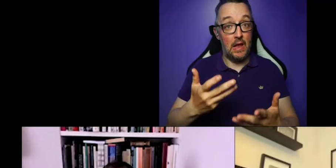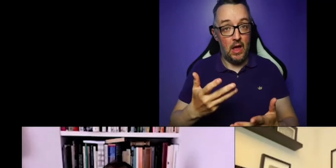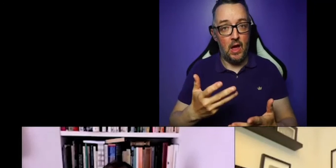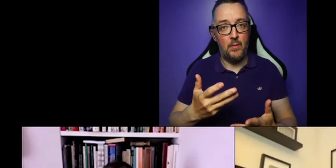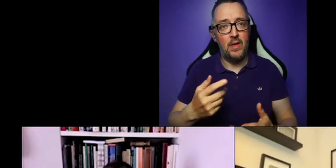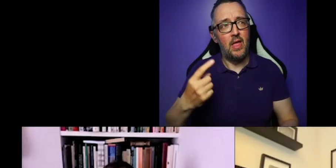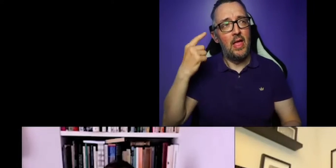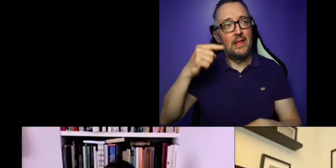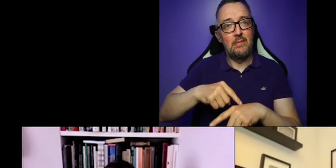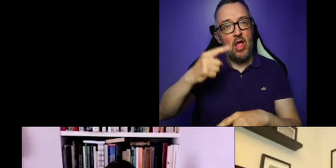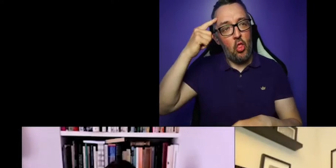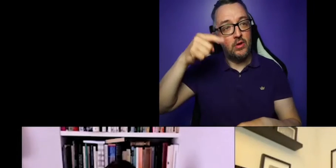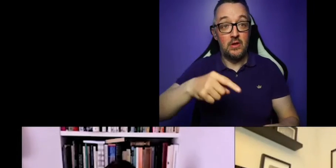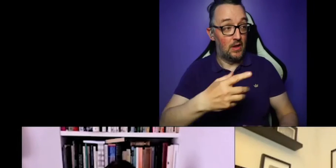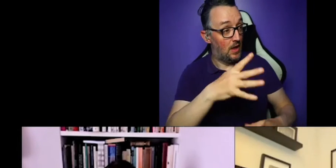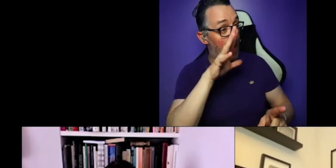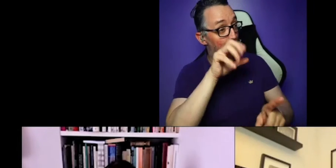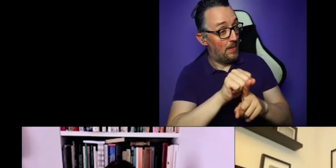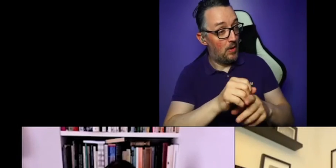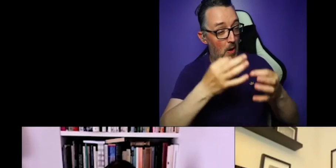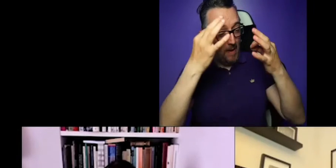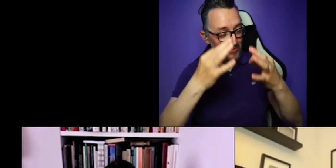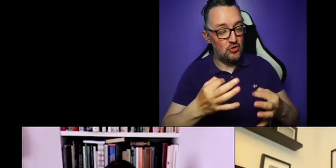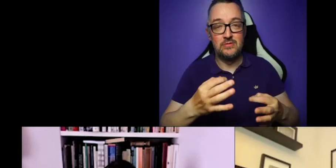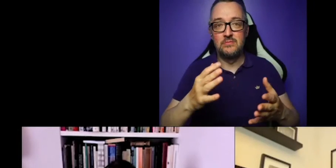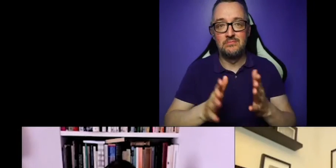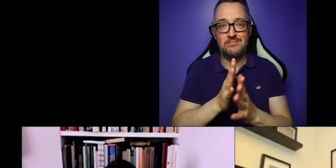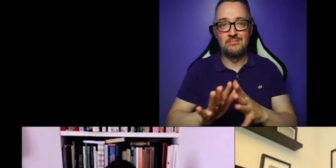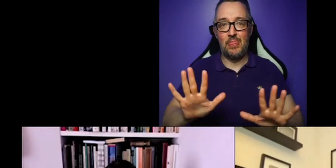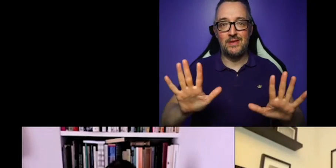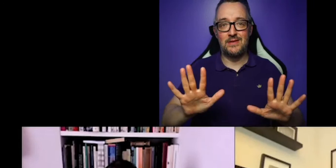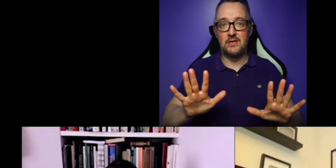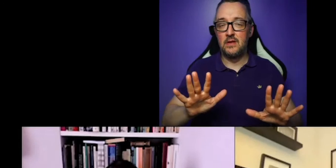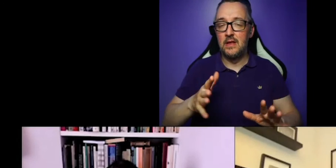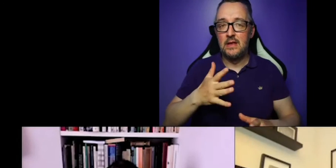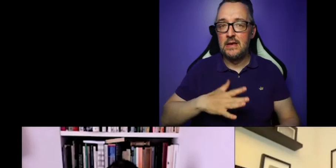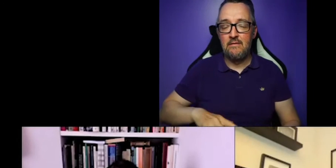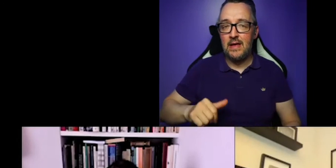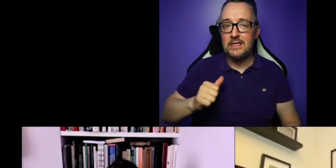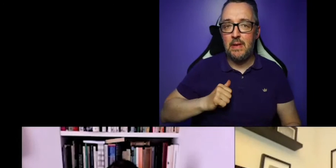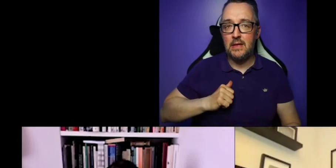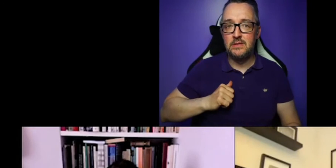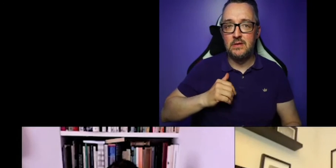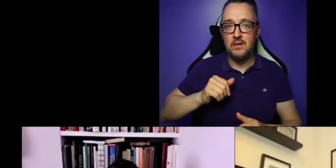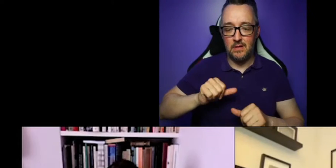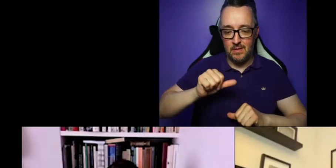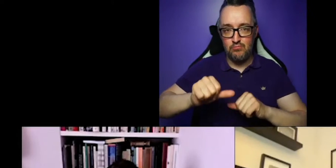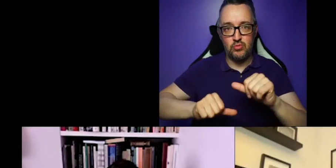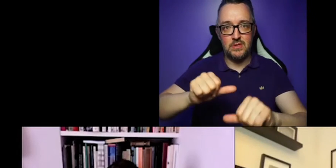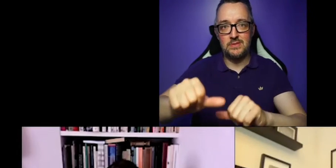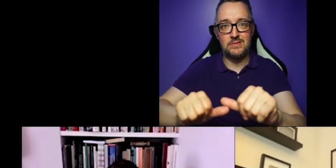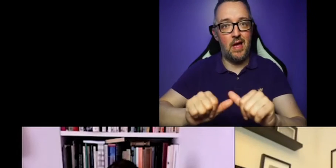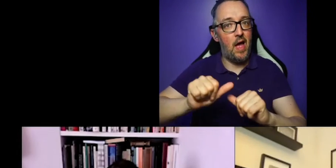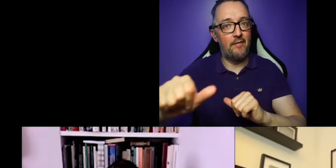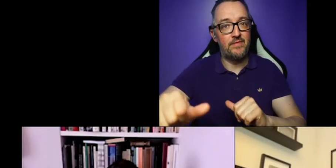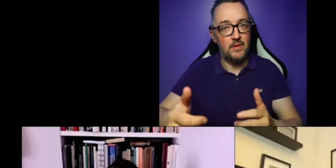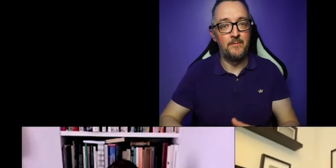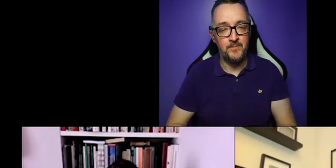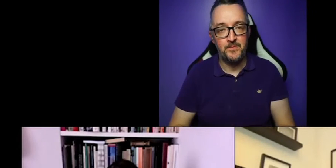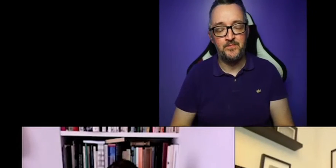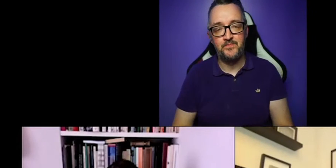I wasn't sort of aware, I thought that was it. Mm. I wasn't kind of aware that there would be a whole process to go through. Yeah,